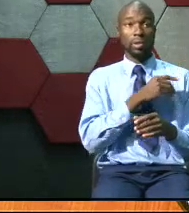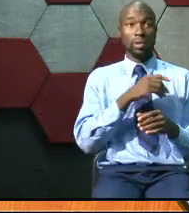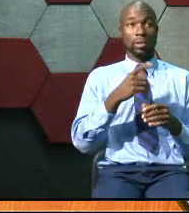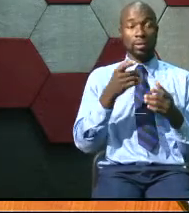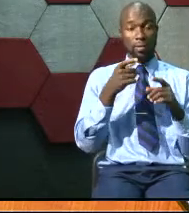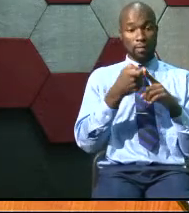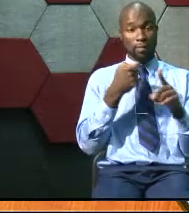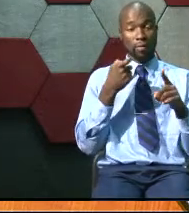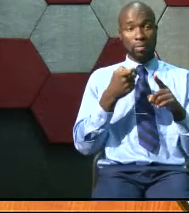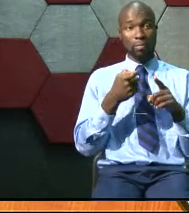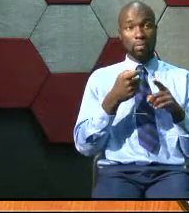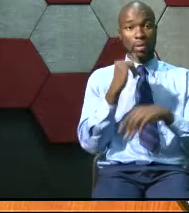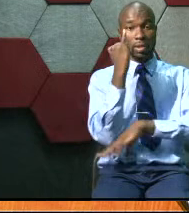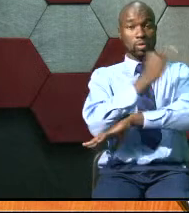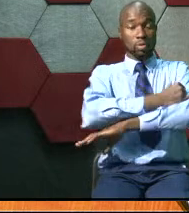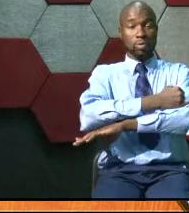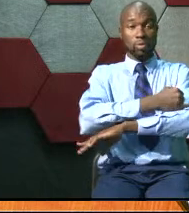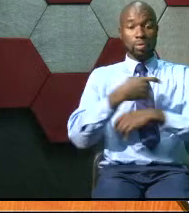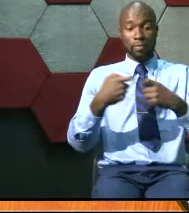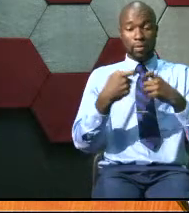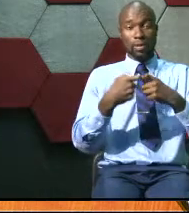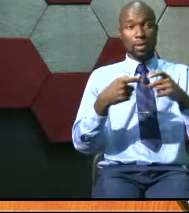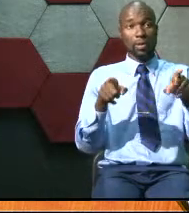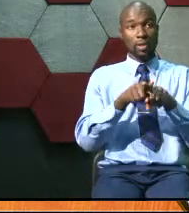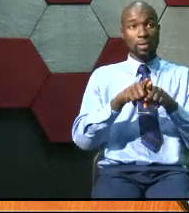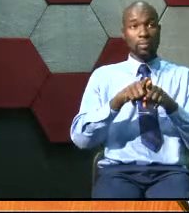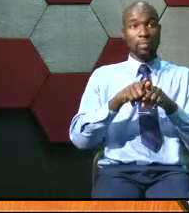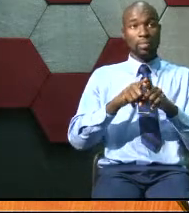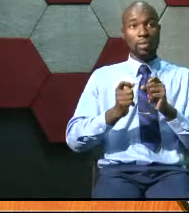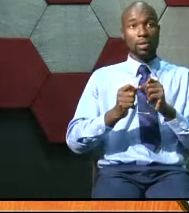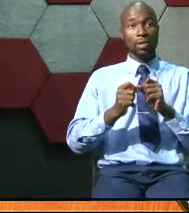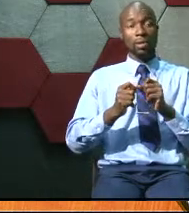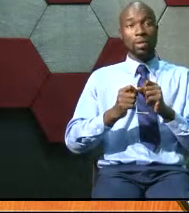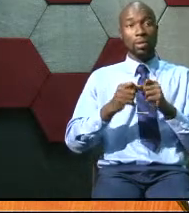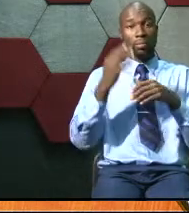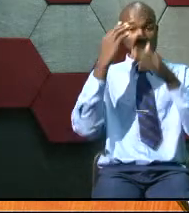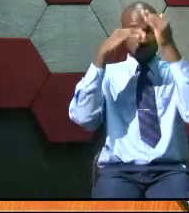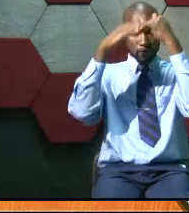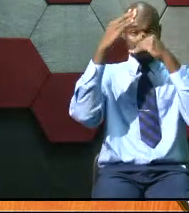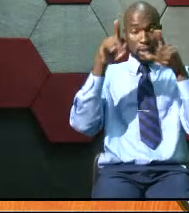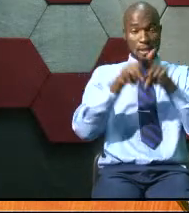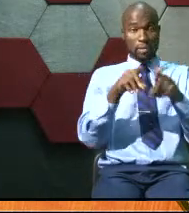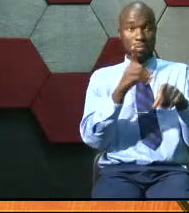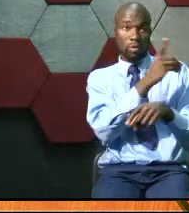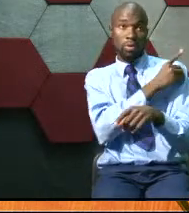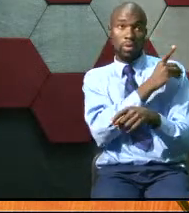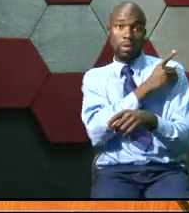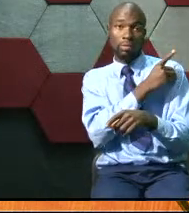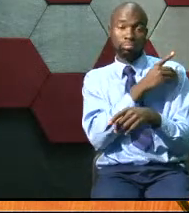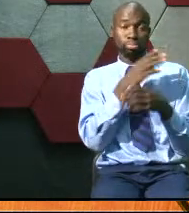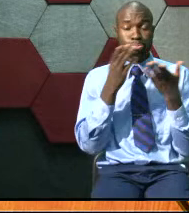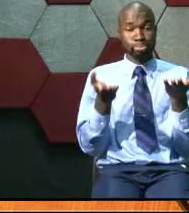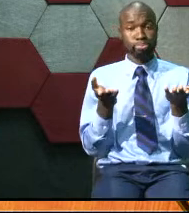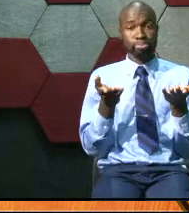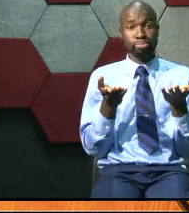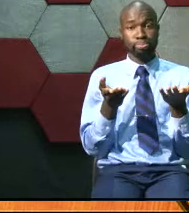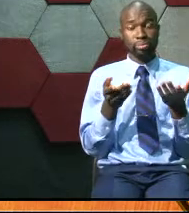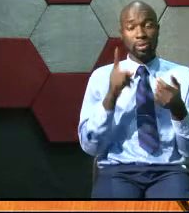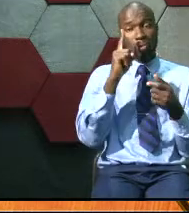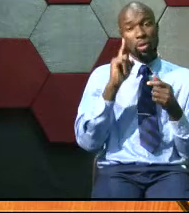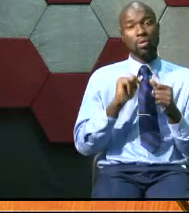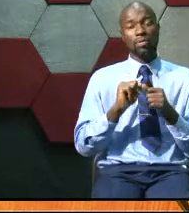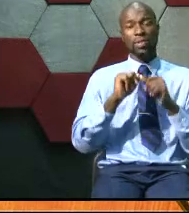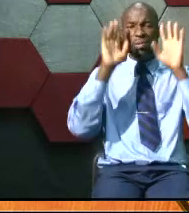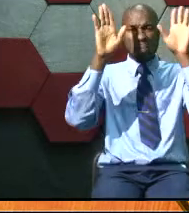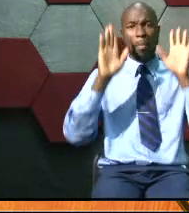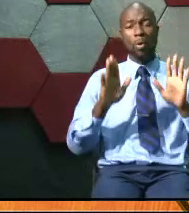but also a professor and lecturer, a doctor, well, professor, she's Dr. June, so, you know, hey. Yeah. One of our key